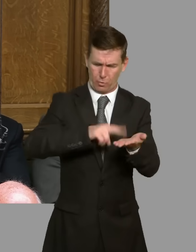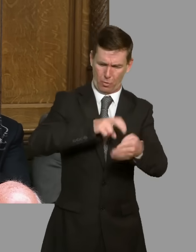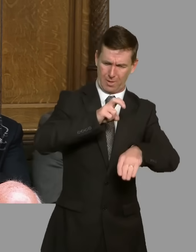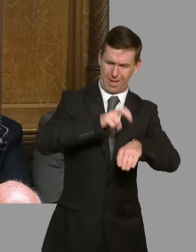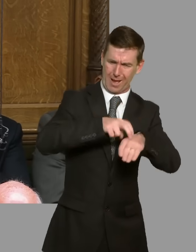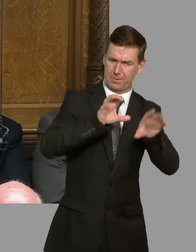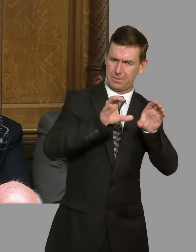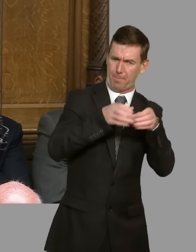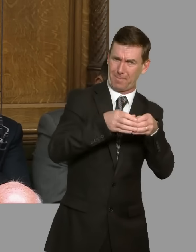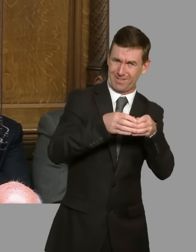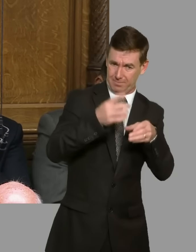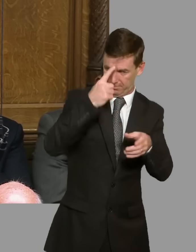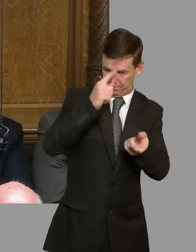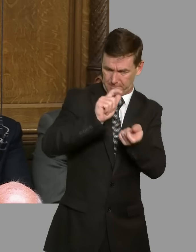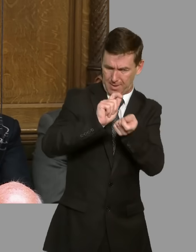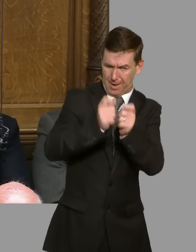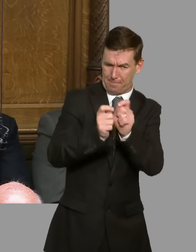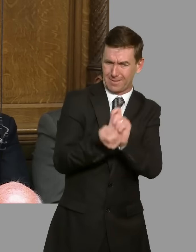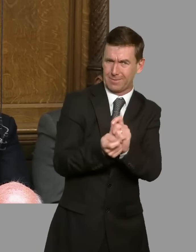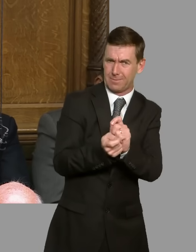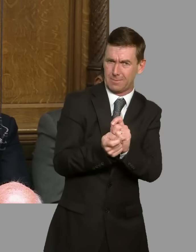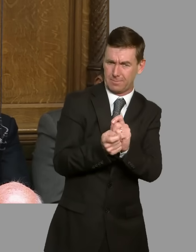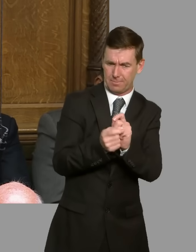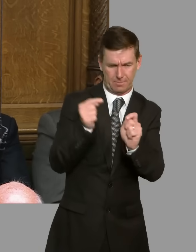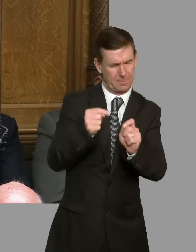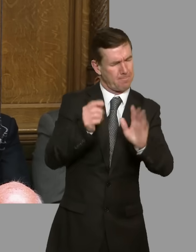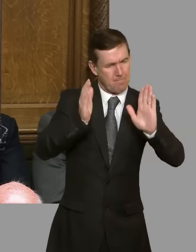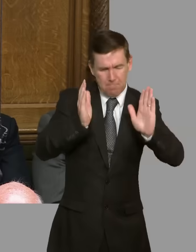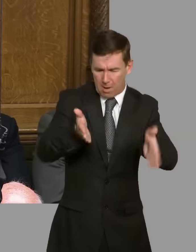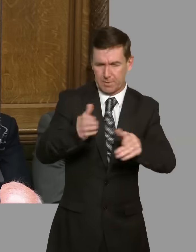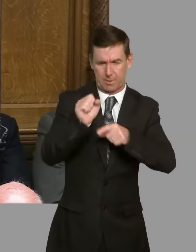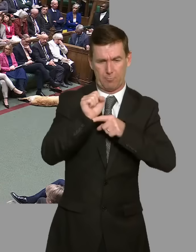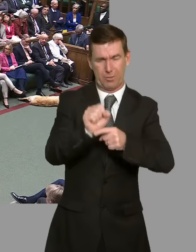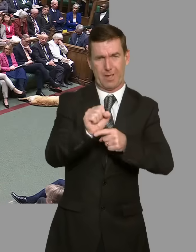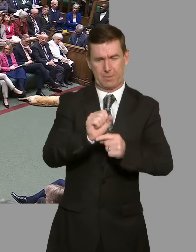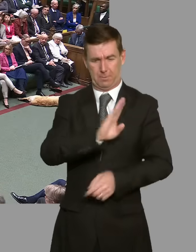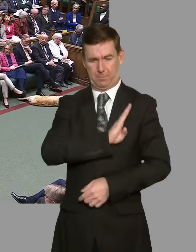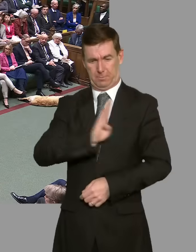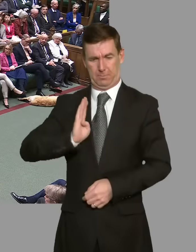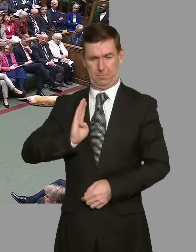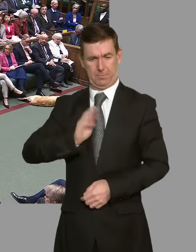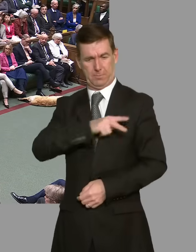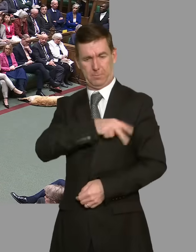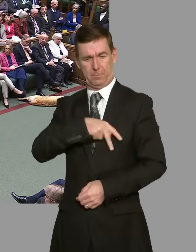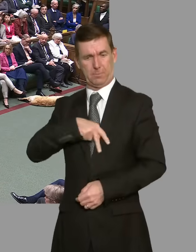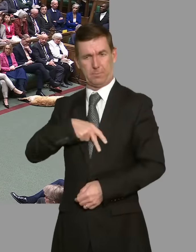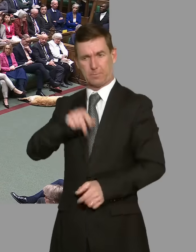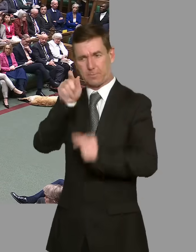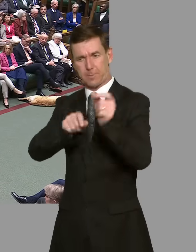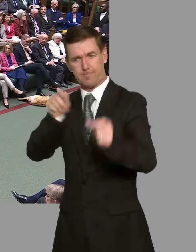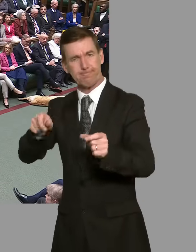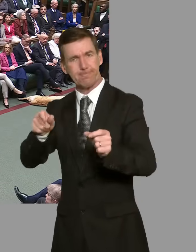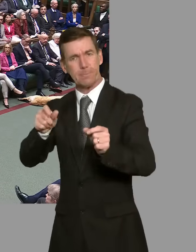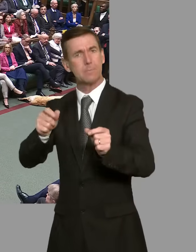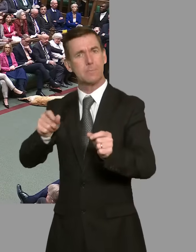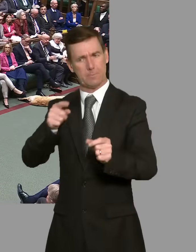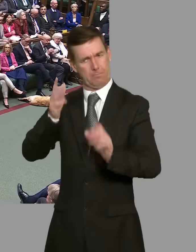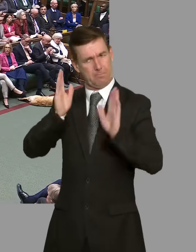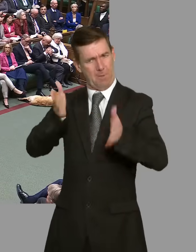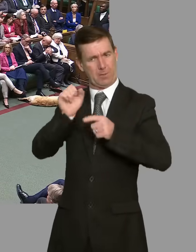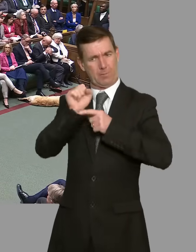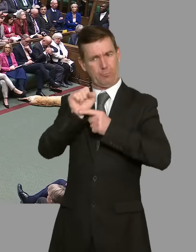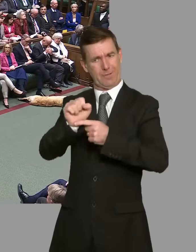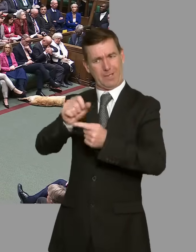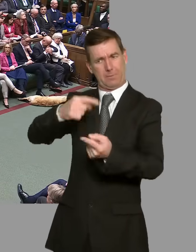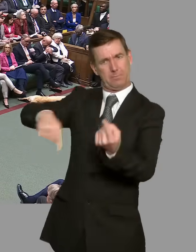protect veterans, and that they will offer protection? Well, can I thank him for his question,